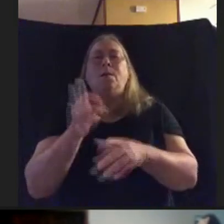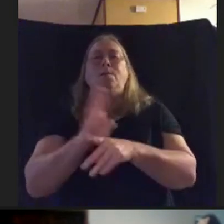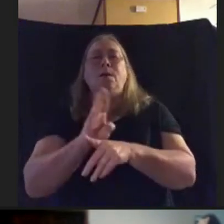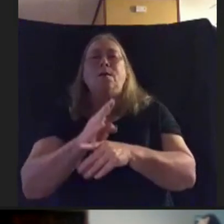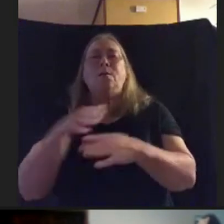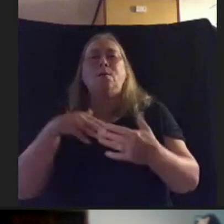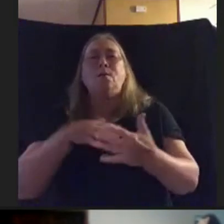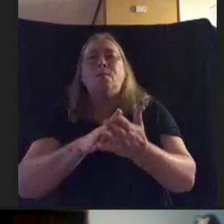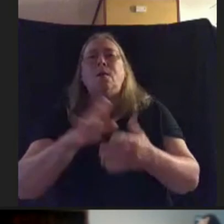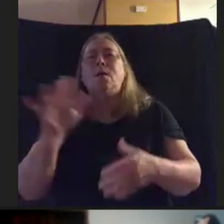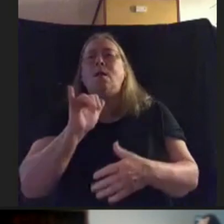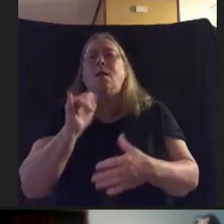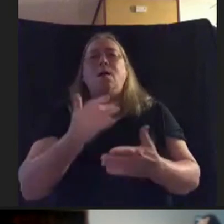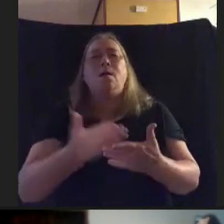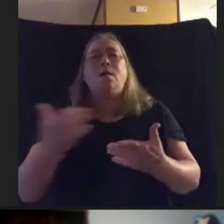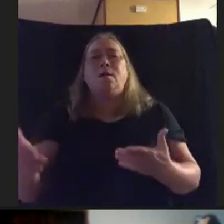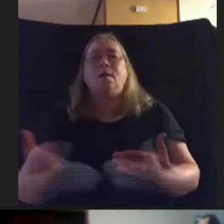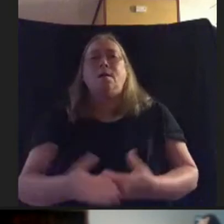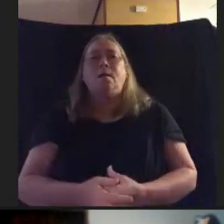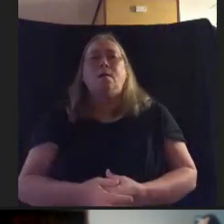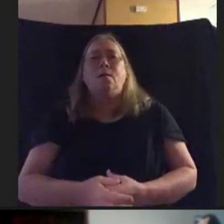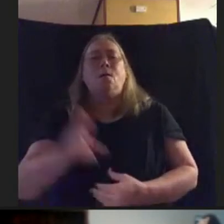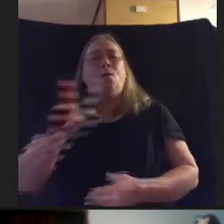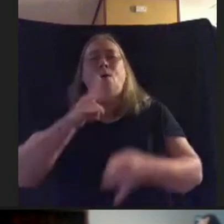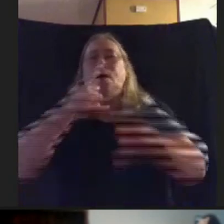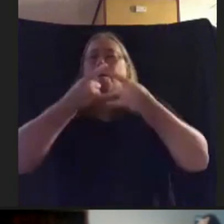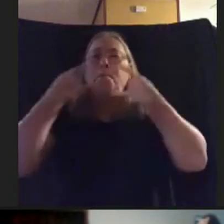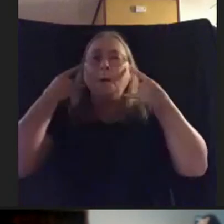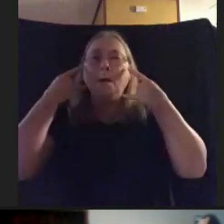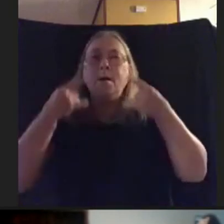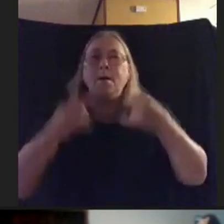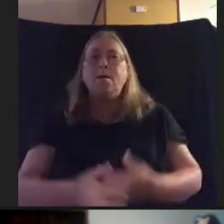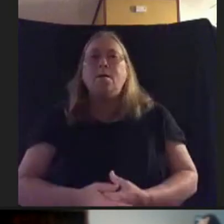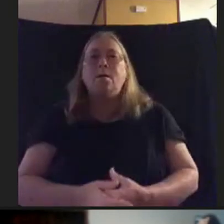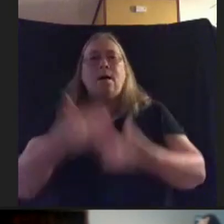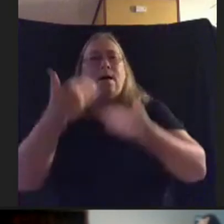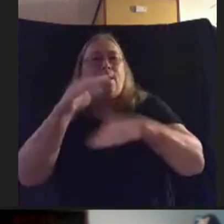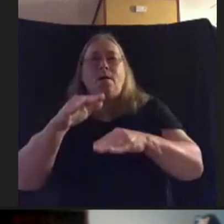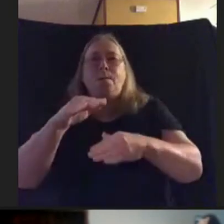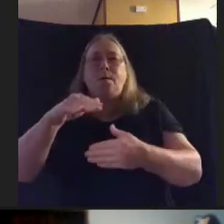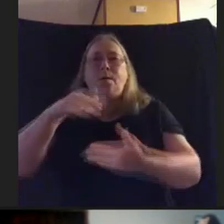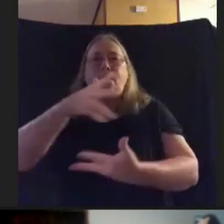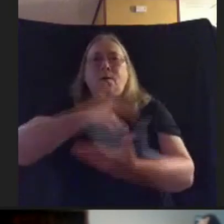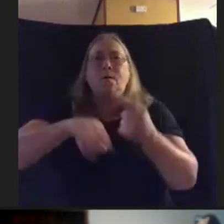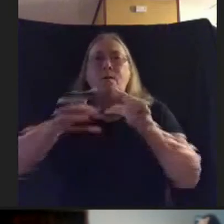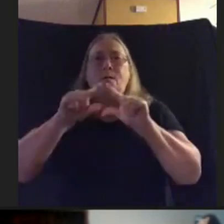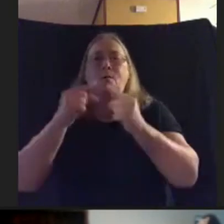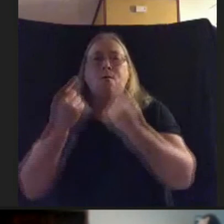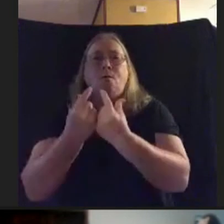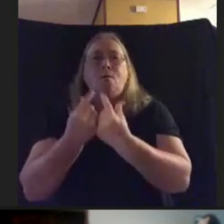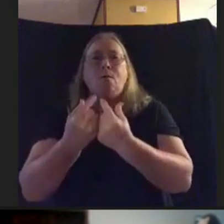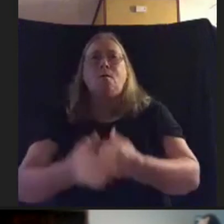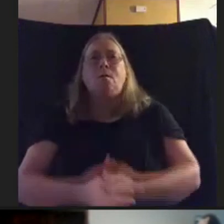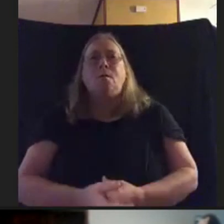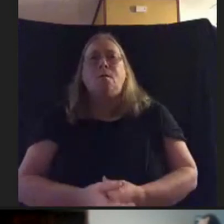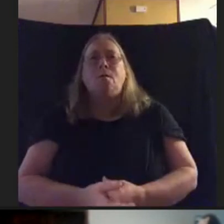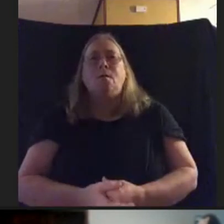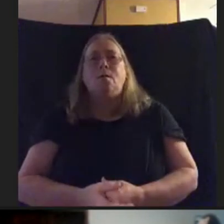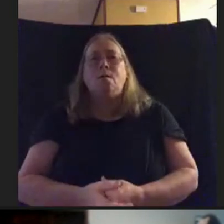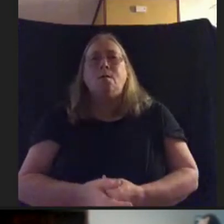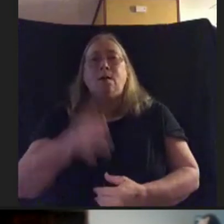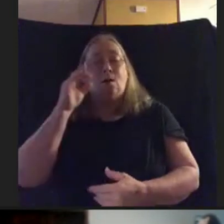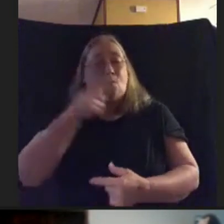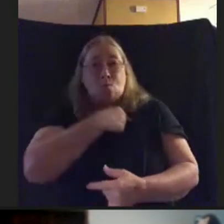with the things we got to do. We wear a mask in public, we limit social gatherings, and if we're doing, we keep them small and outdoors. And if we did those simple